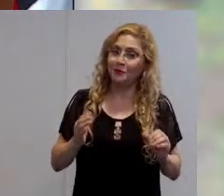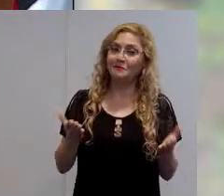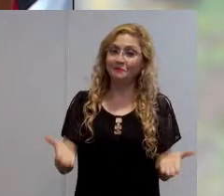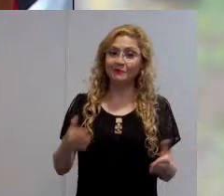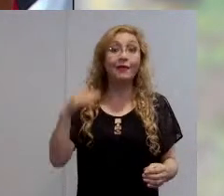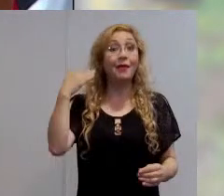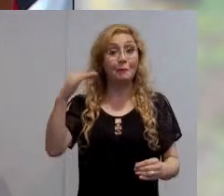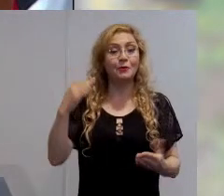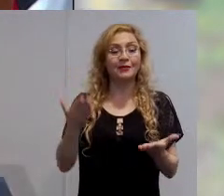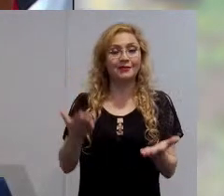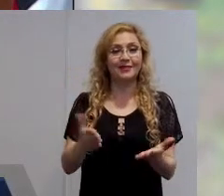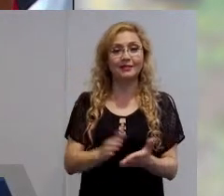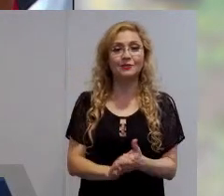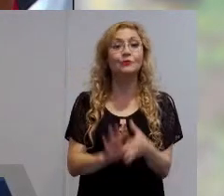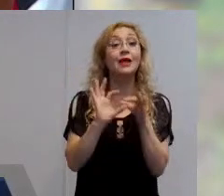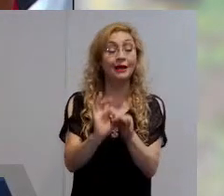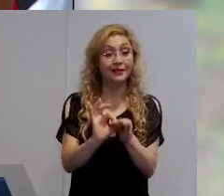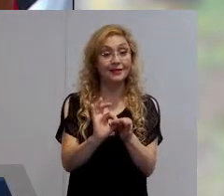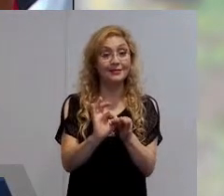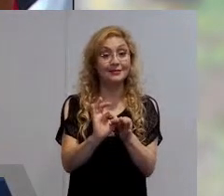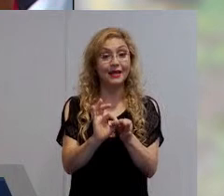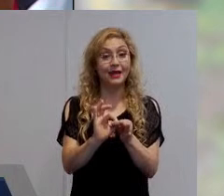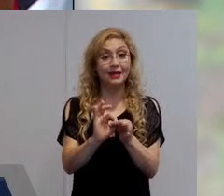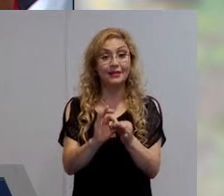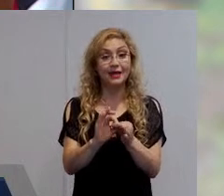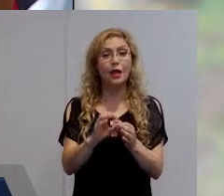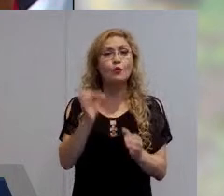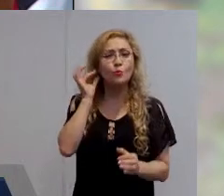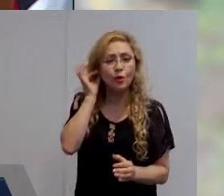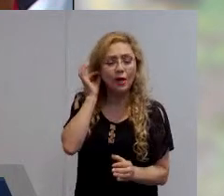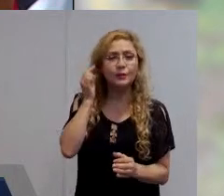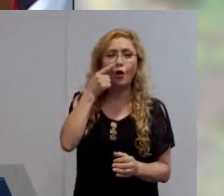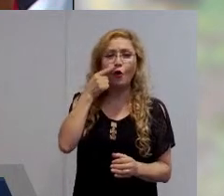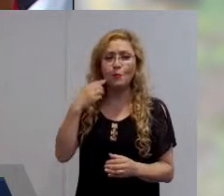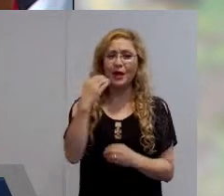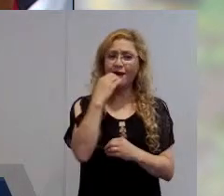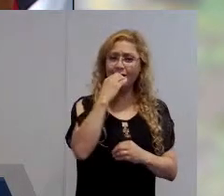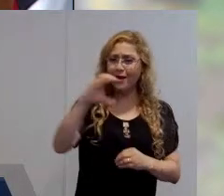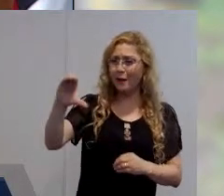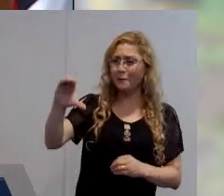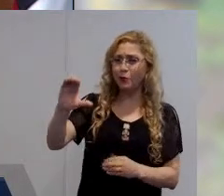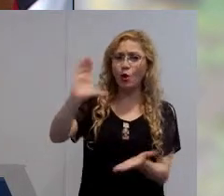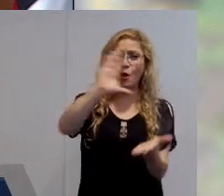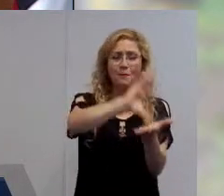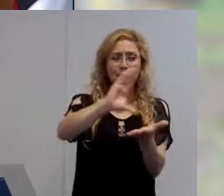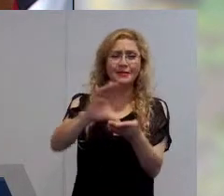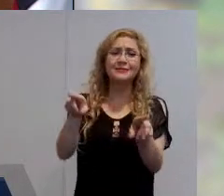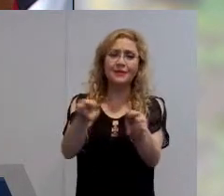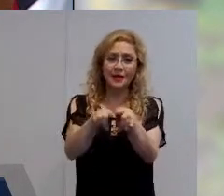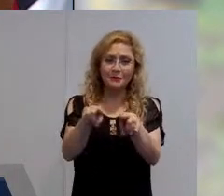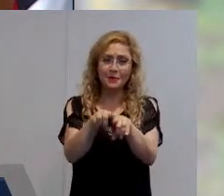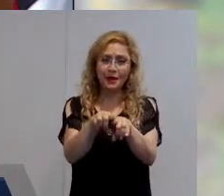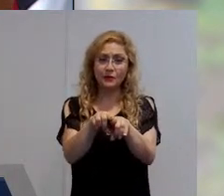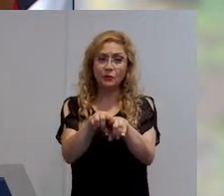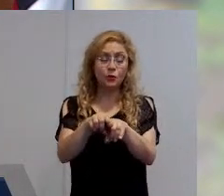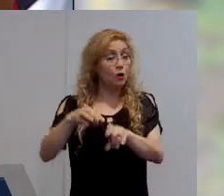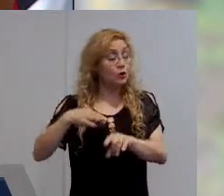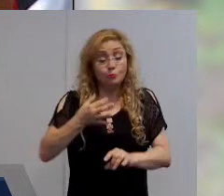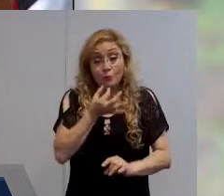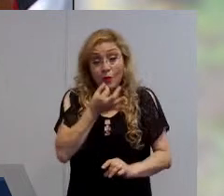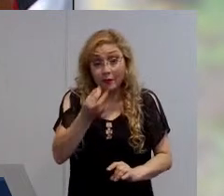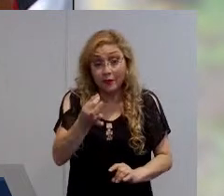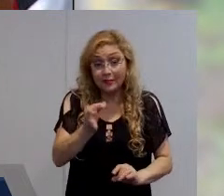relevant aspect. I thank the peasants and the country,